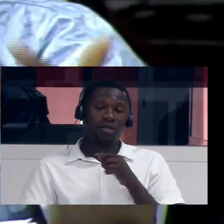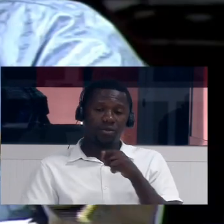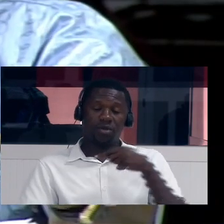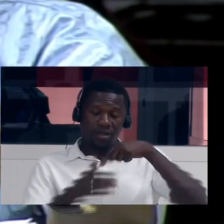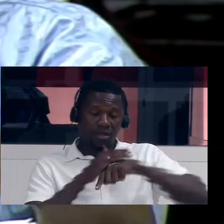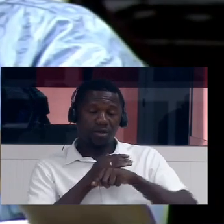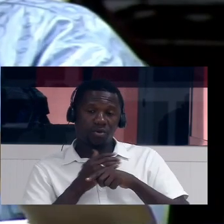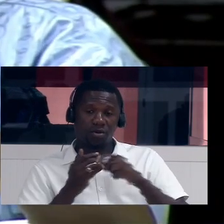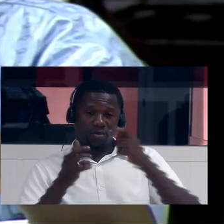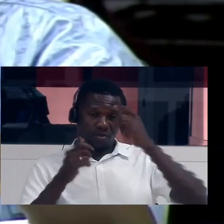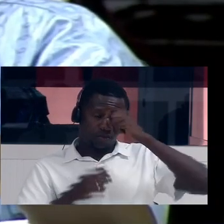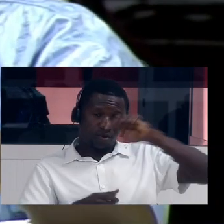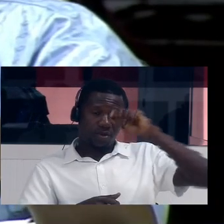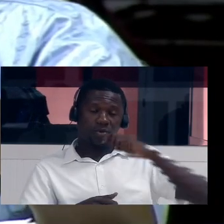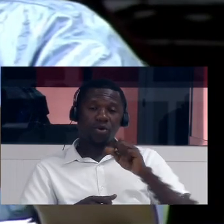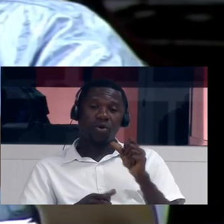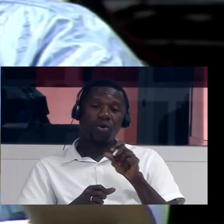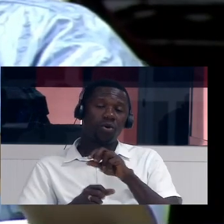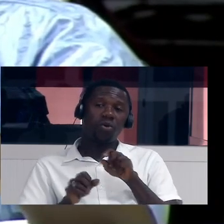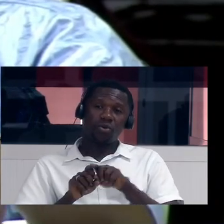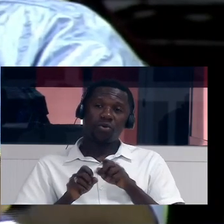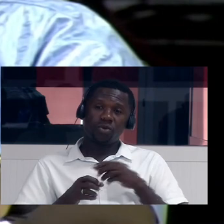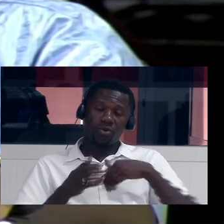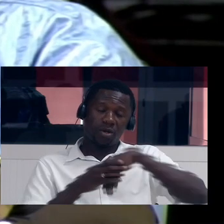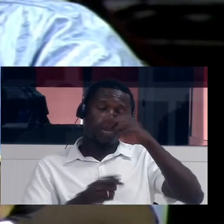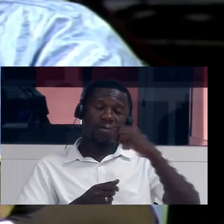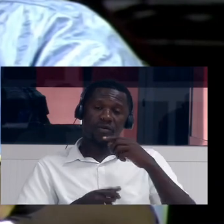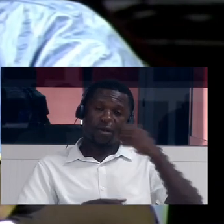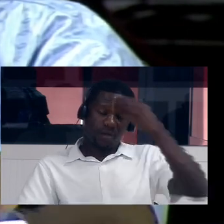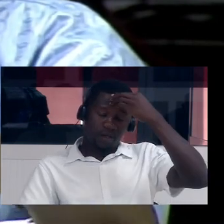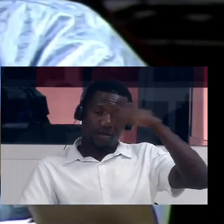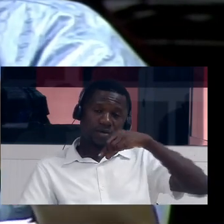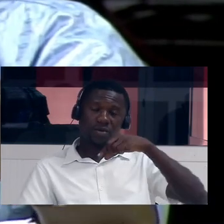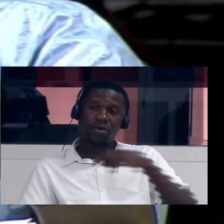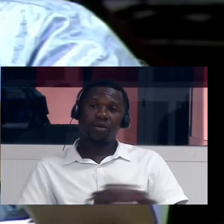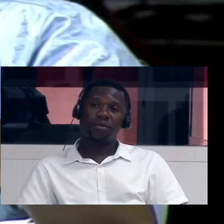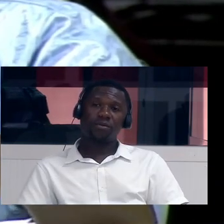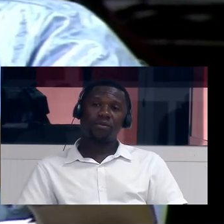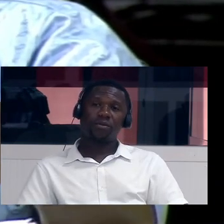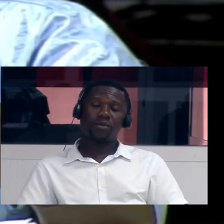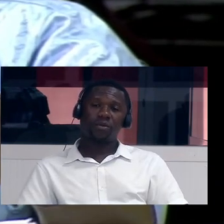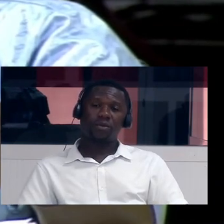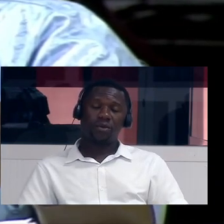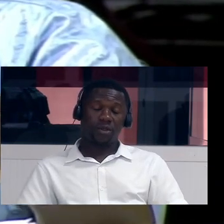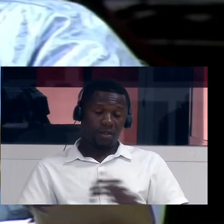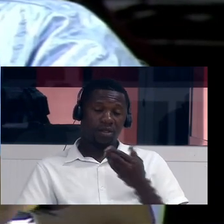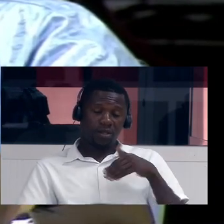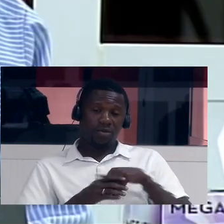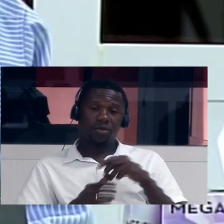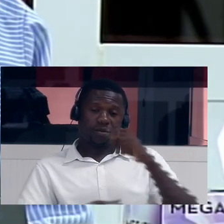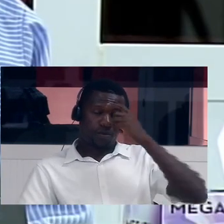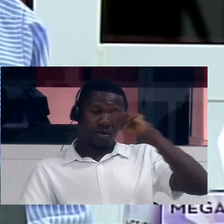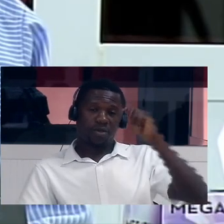also going out of headquarters. Yeah, but still within the police. Units. Still within the police. And you did not think it was necessary for